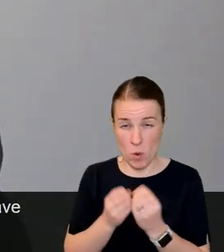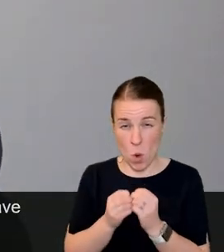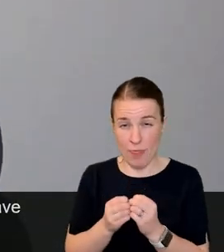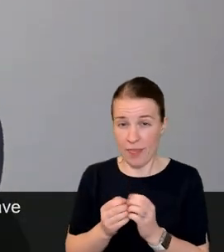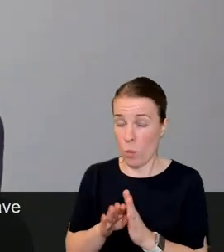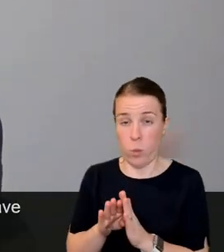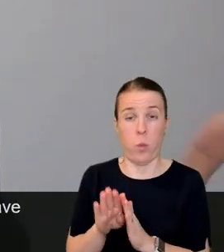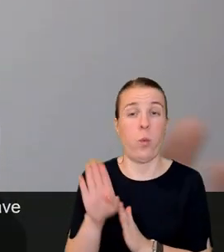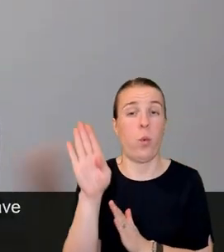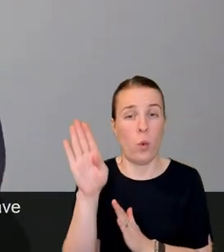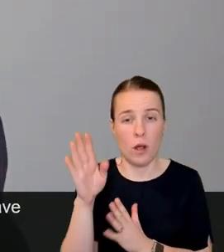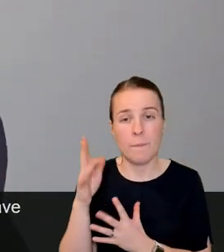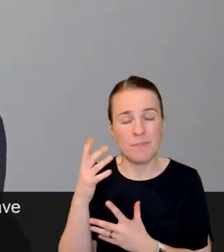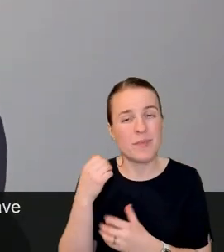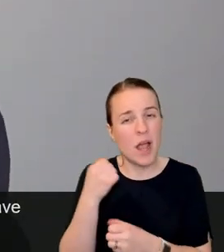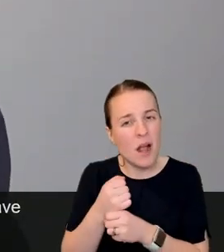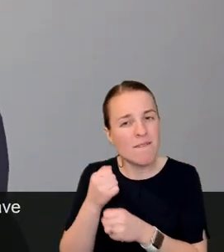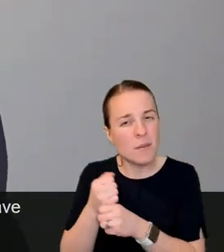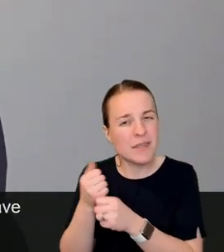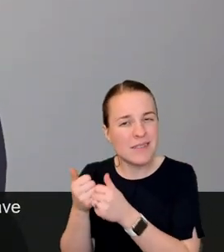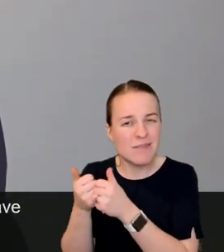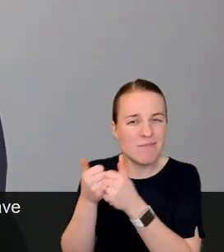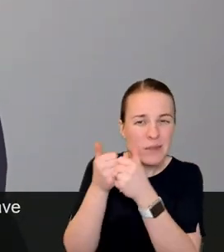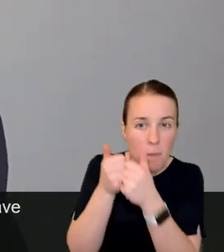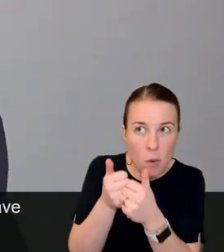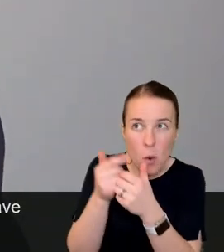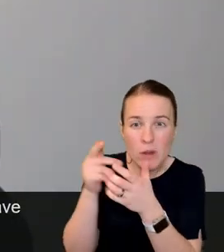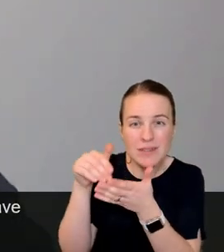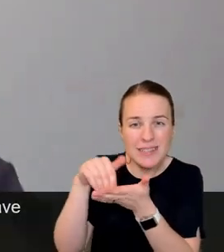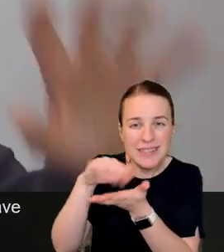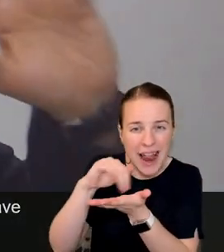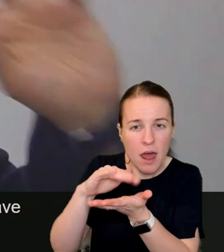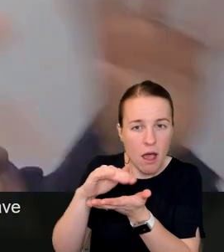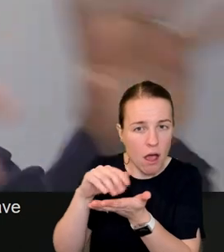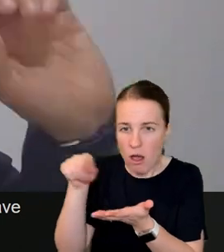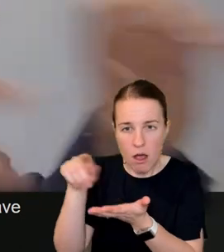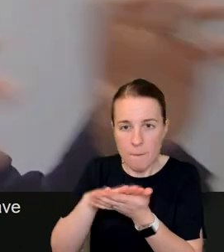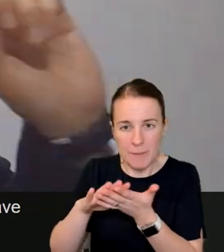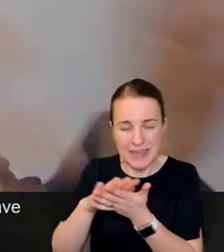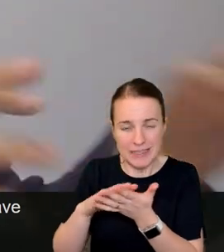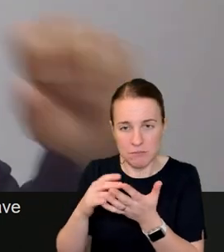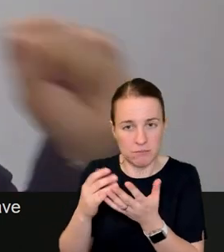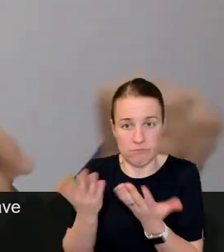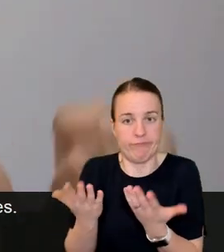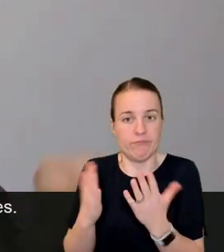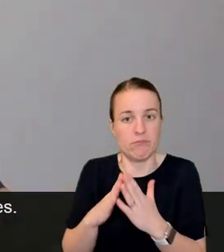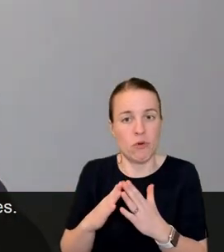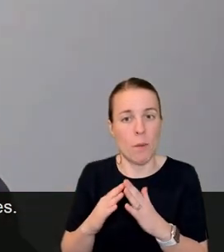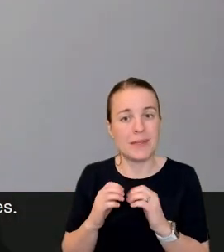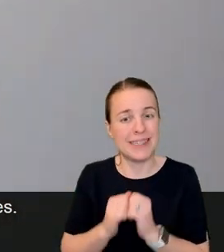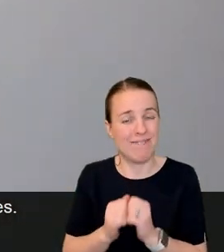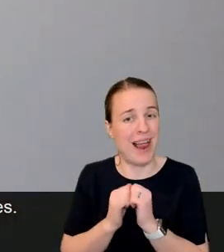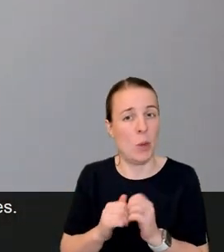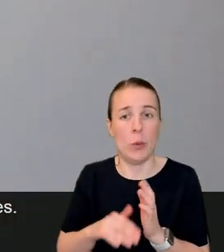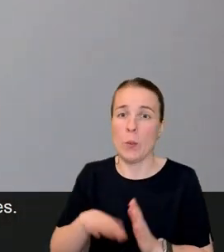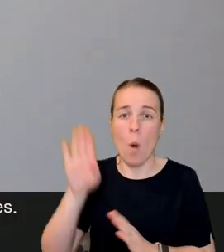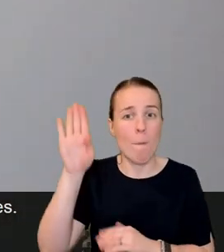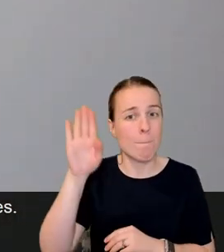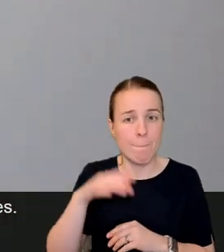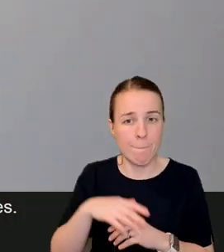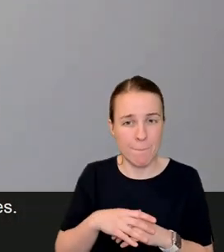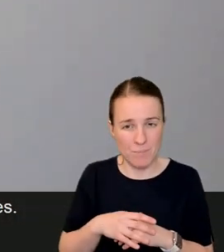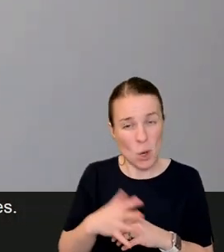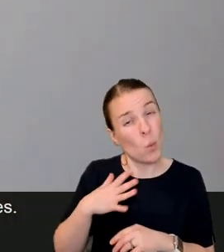the seller to increase the price of properties. We've got to massively increase the supply of homes to have any impact on